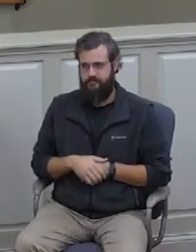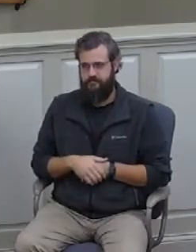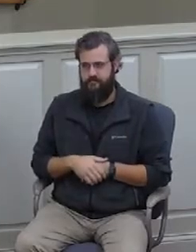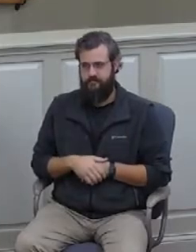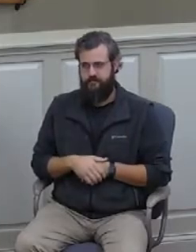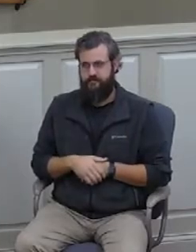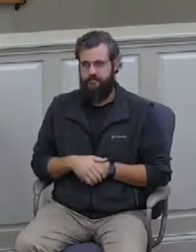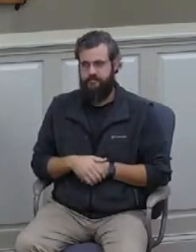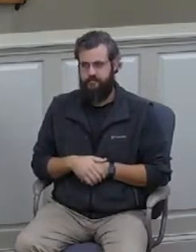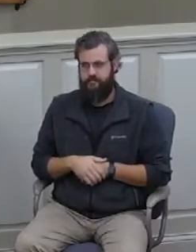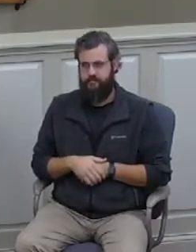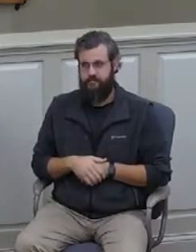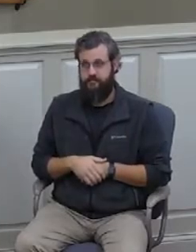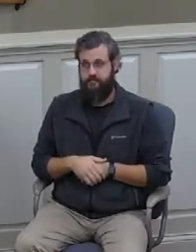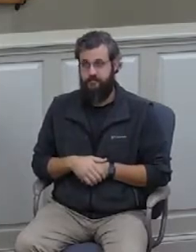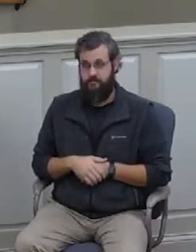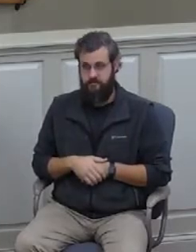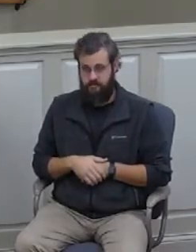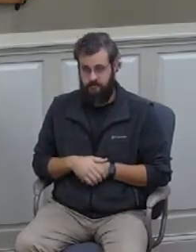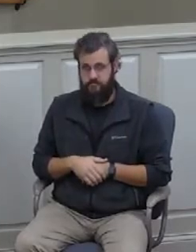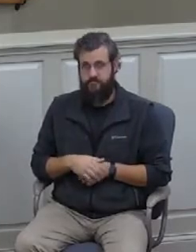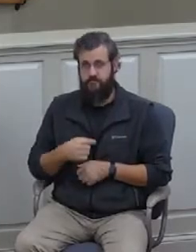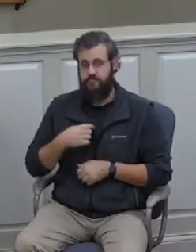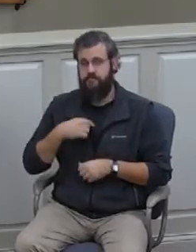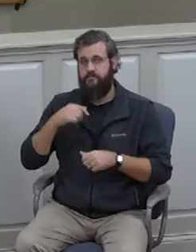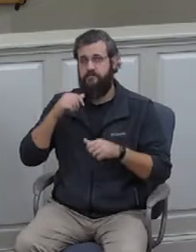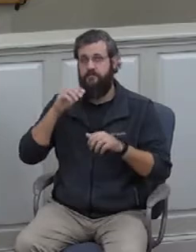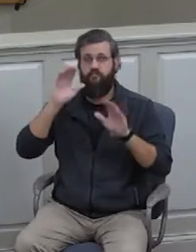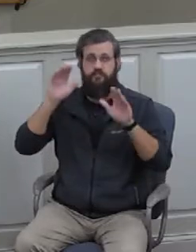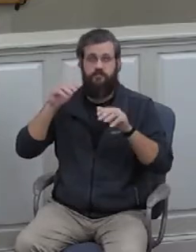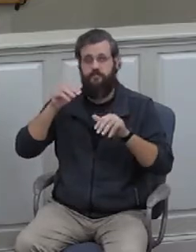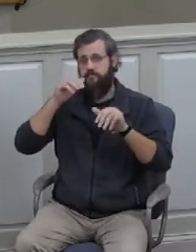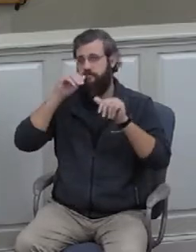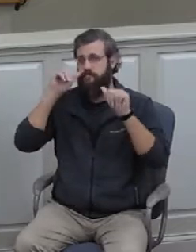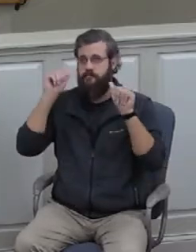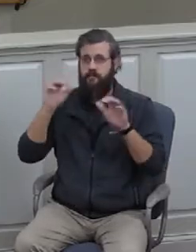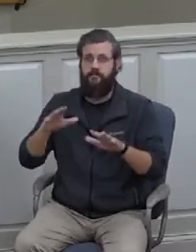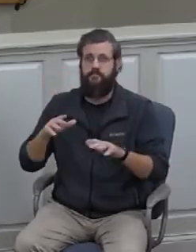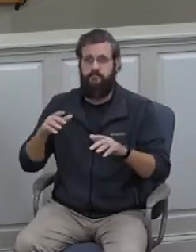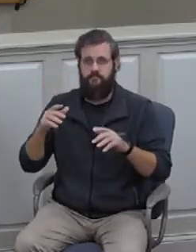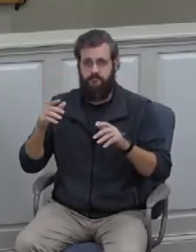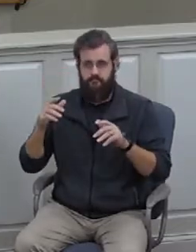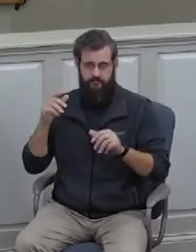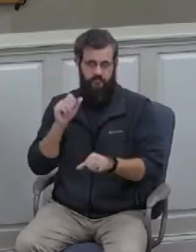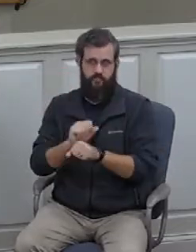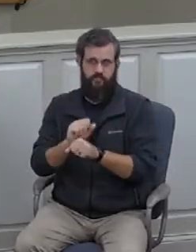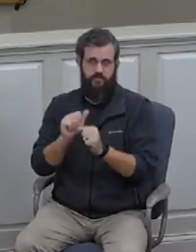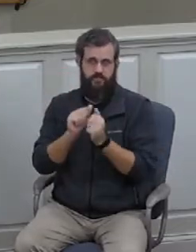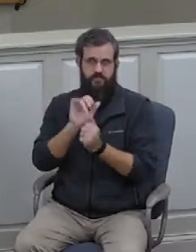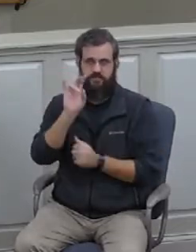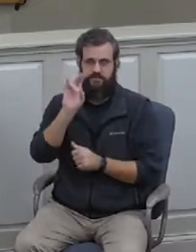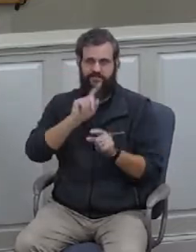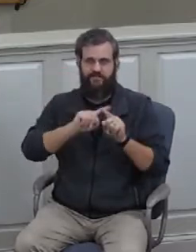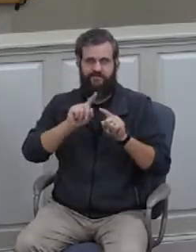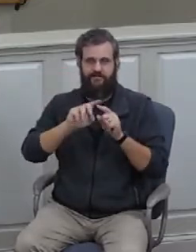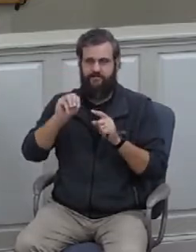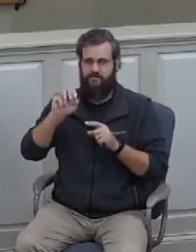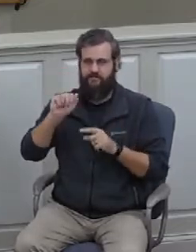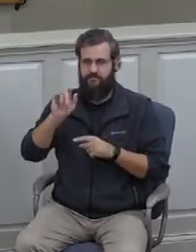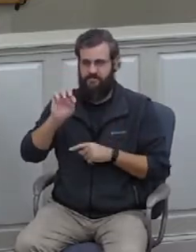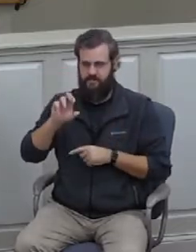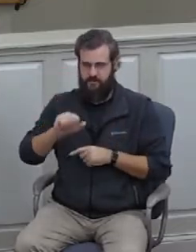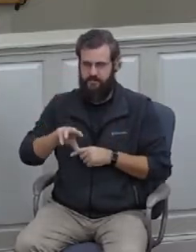It's been a great, like I said, I've been blessed to be here to work with 7 mayors and 6